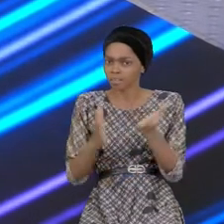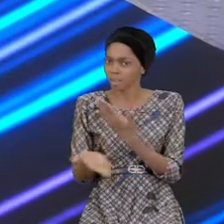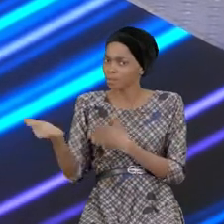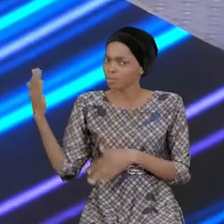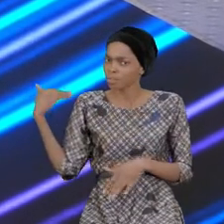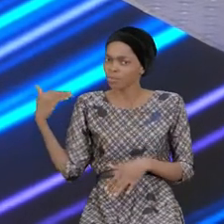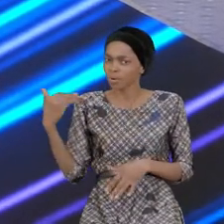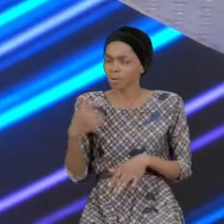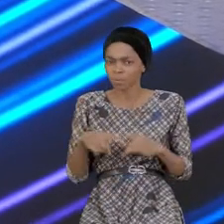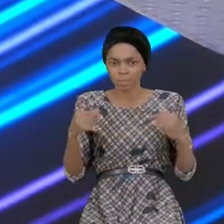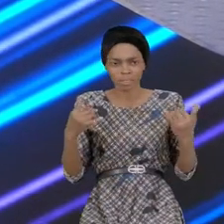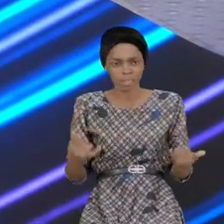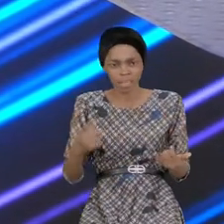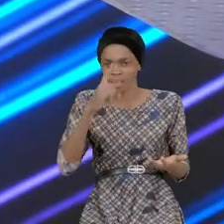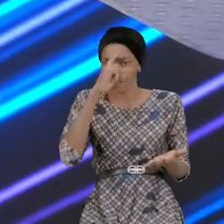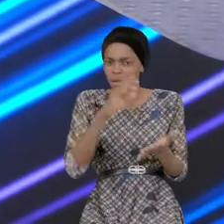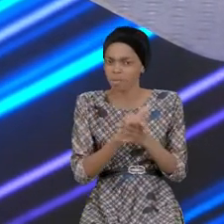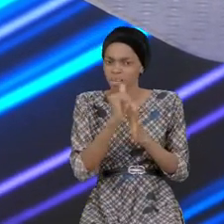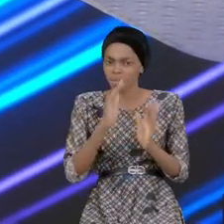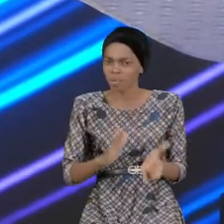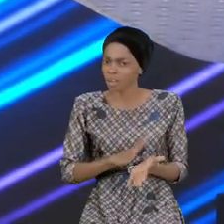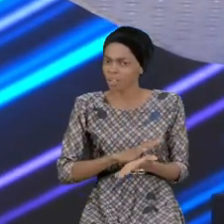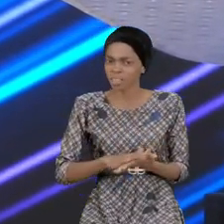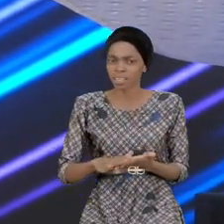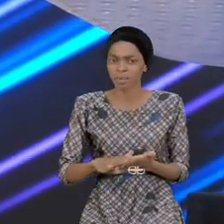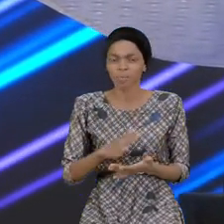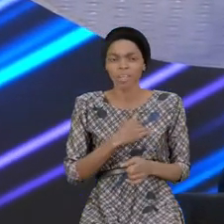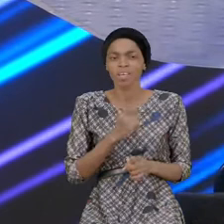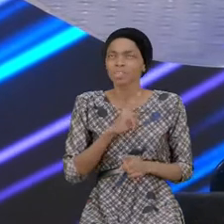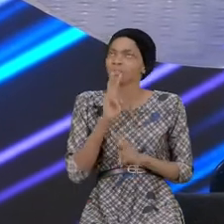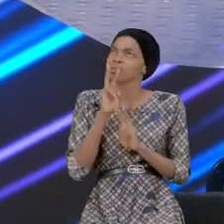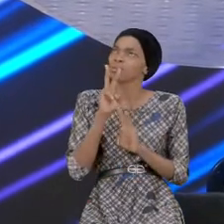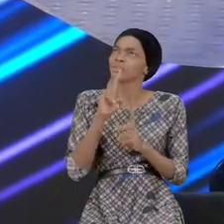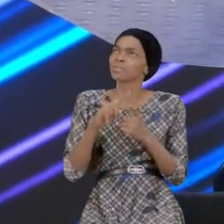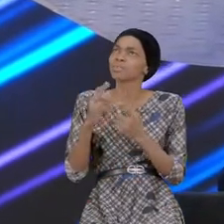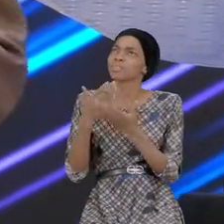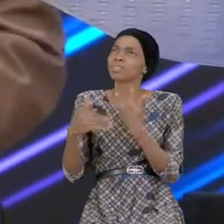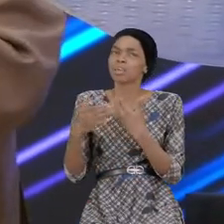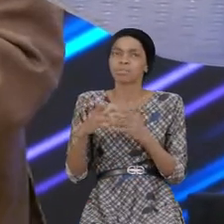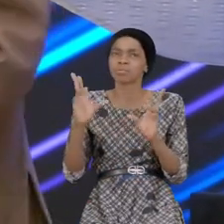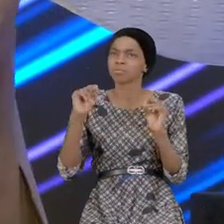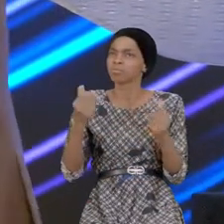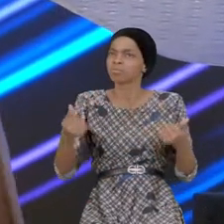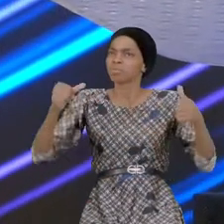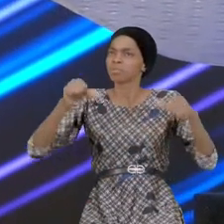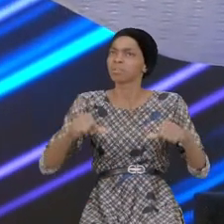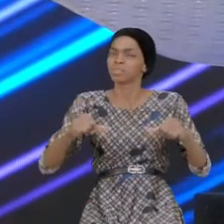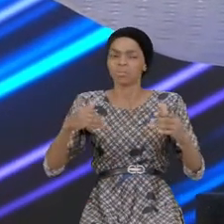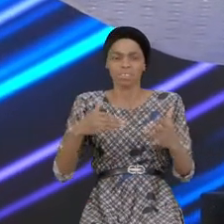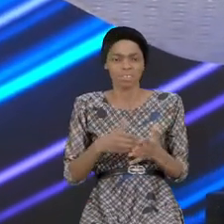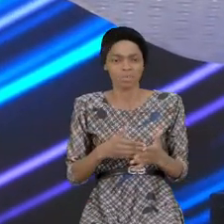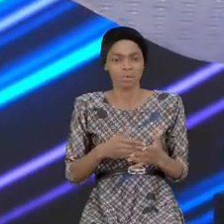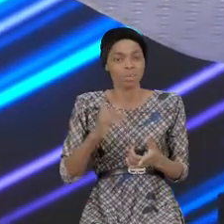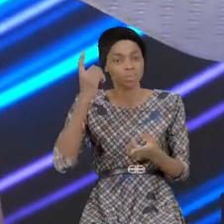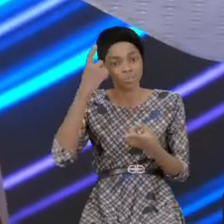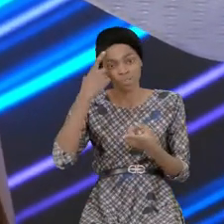now a saint of God, and then you look towards heaven, there's no condemnation now to those